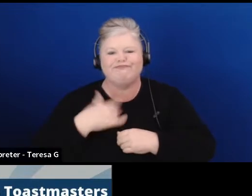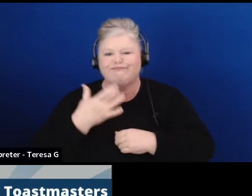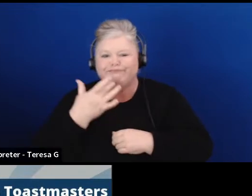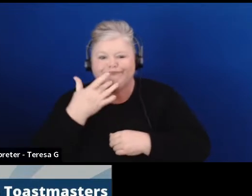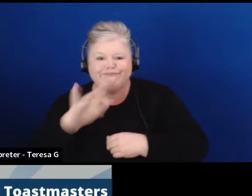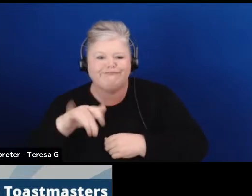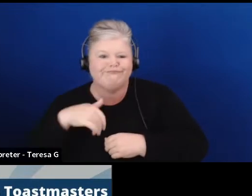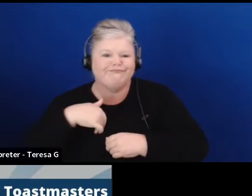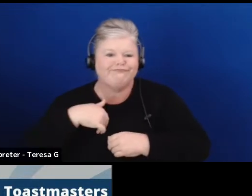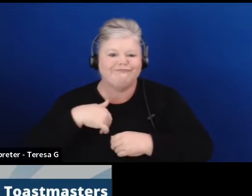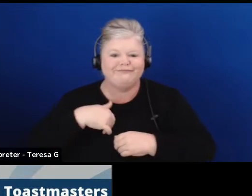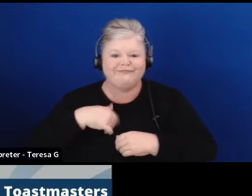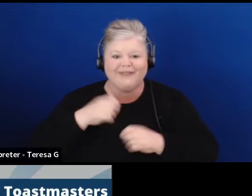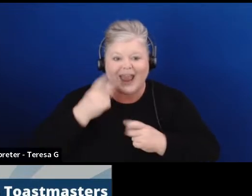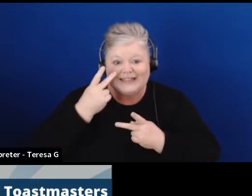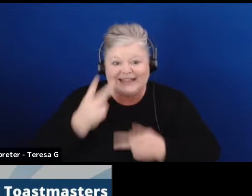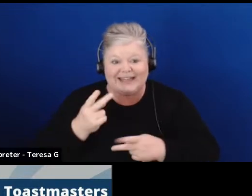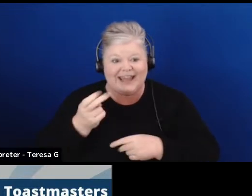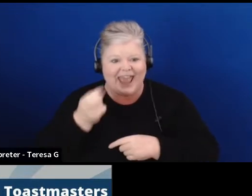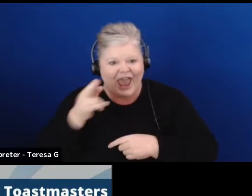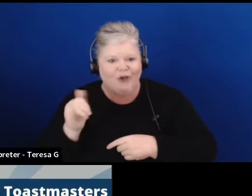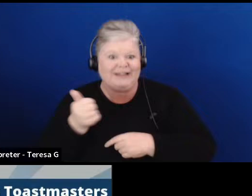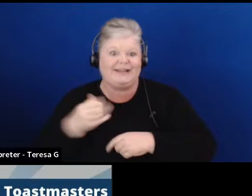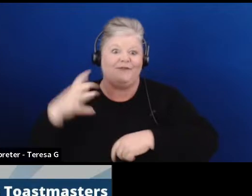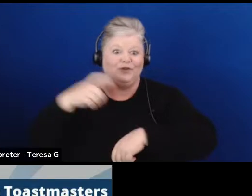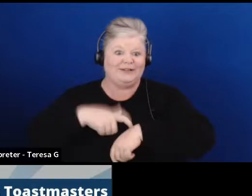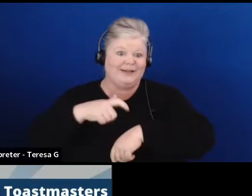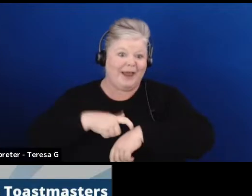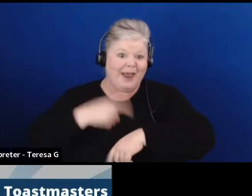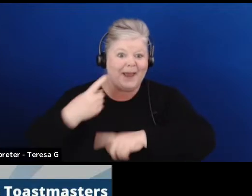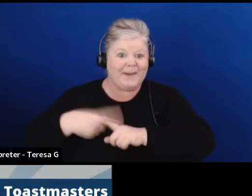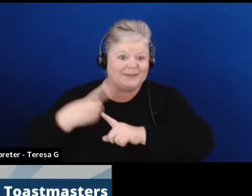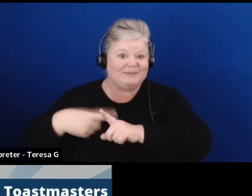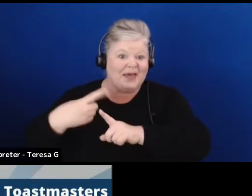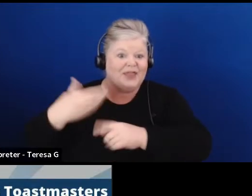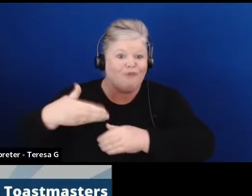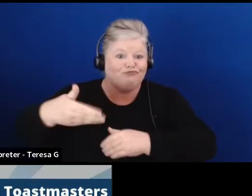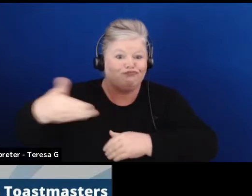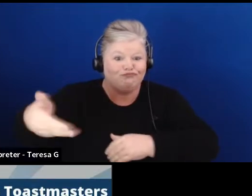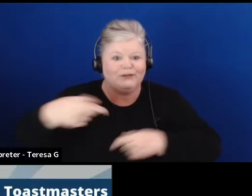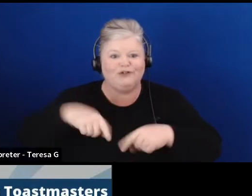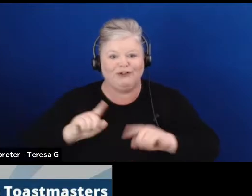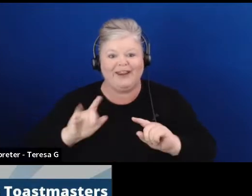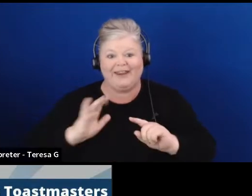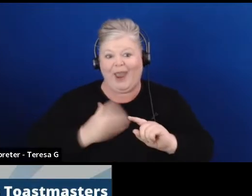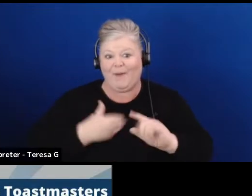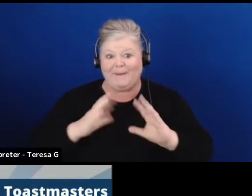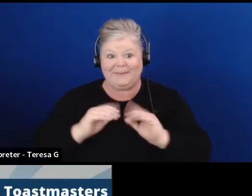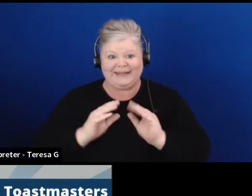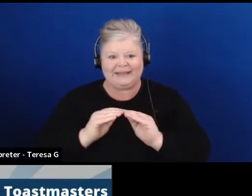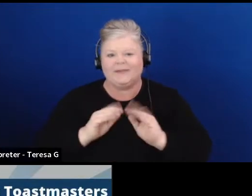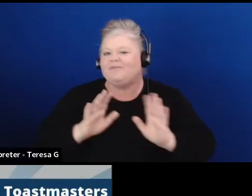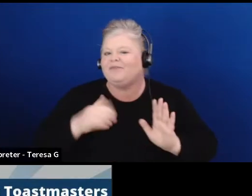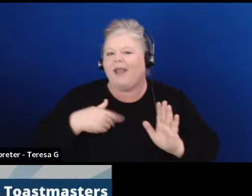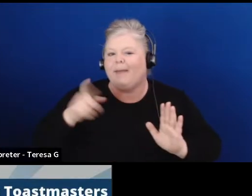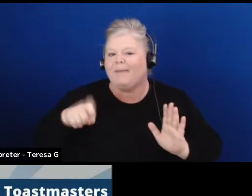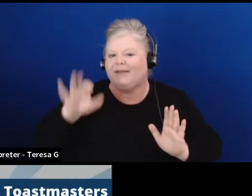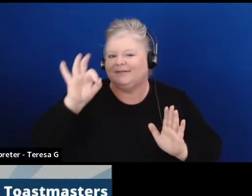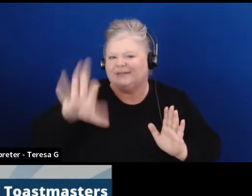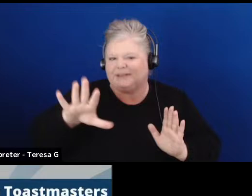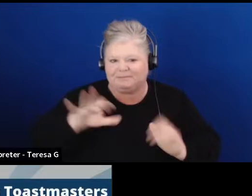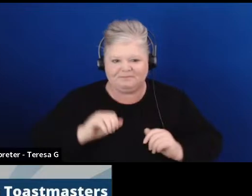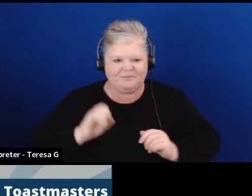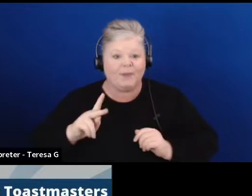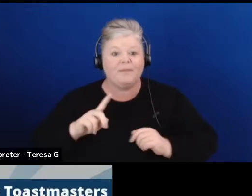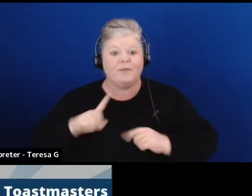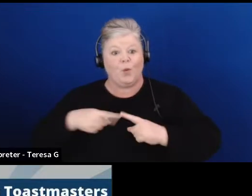him several times a month in our meetings. And I just want to say before Harry starts, when I started at the